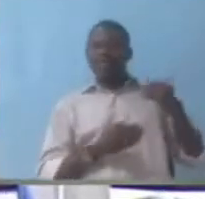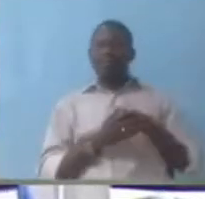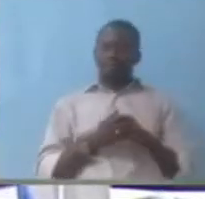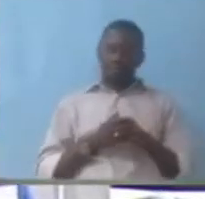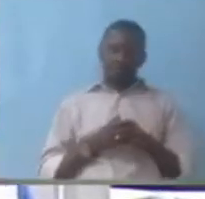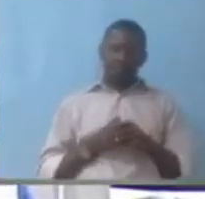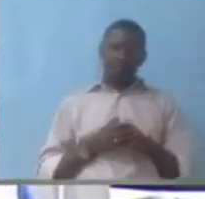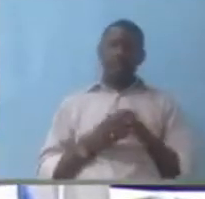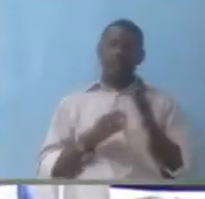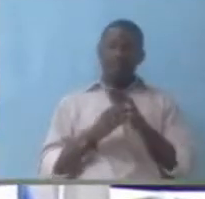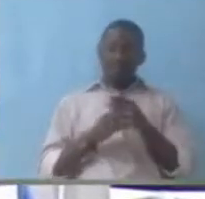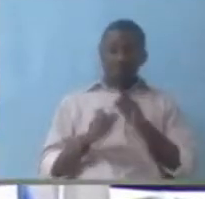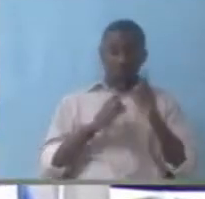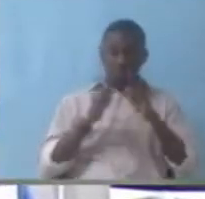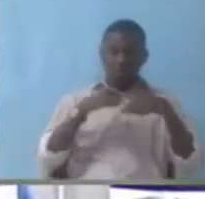Perhaps we can, before we go into the